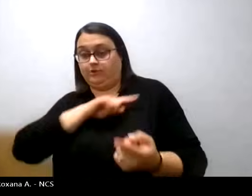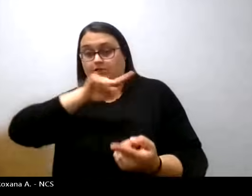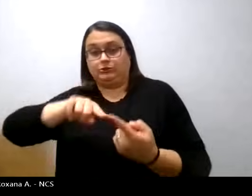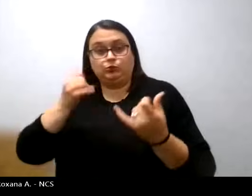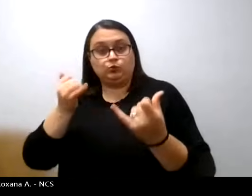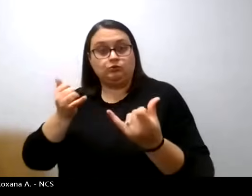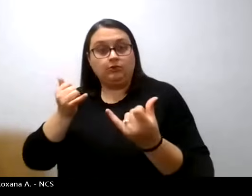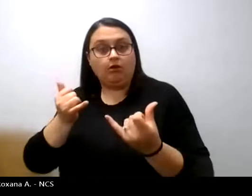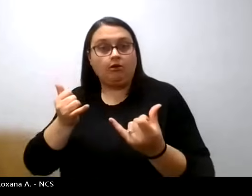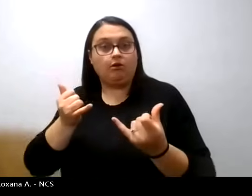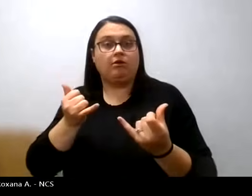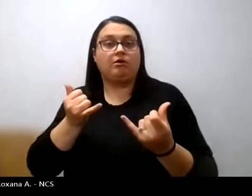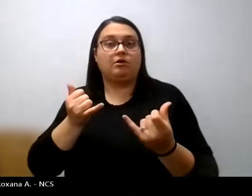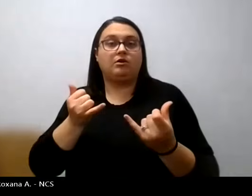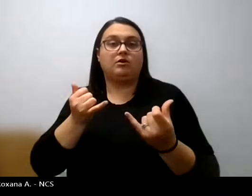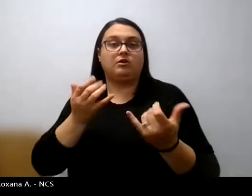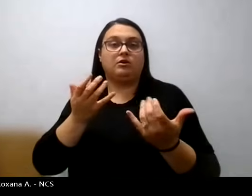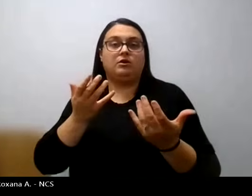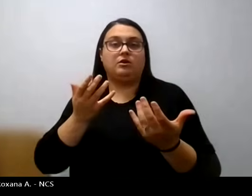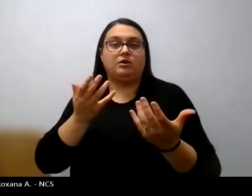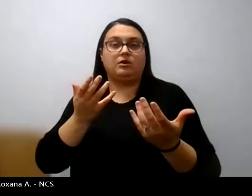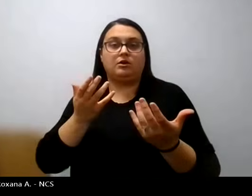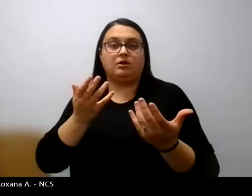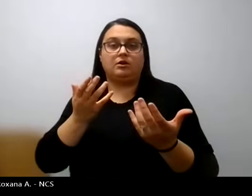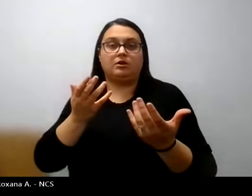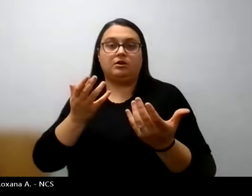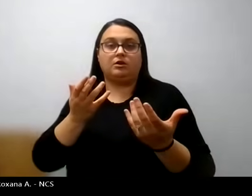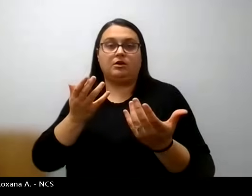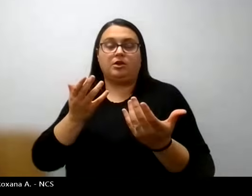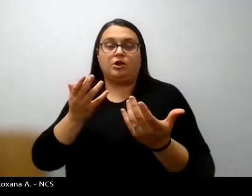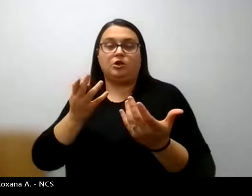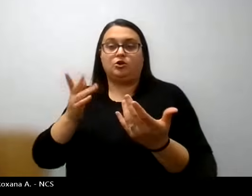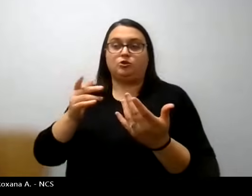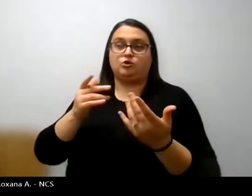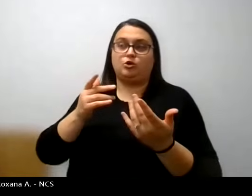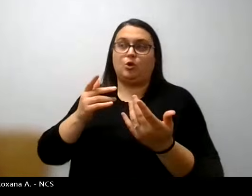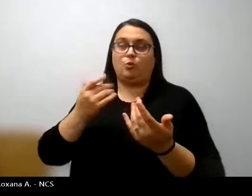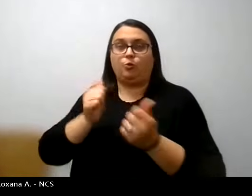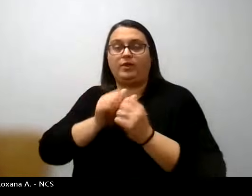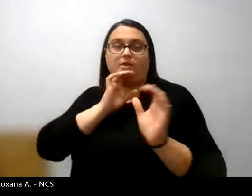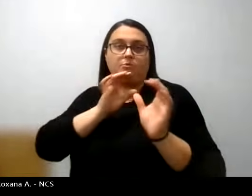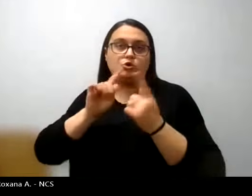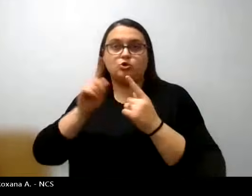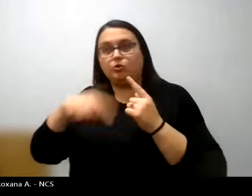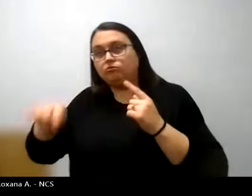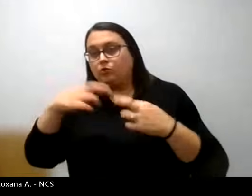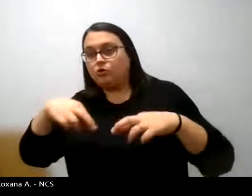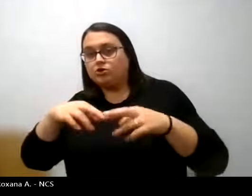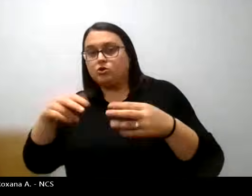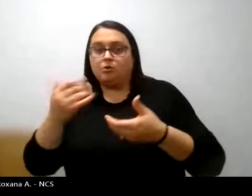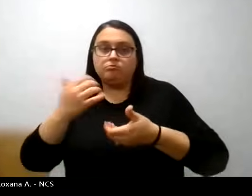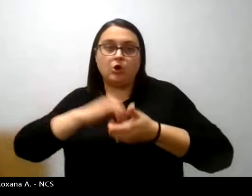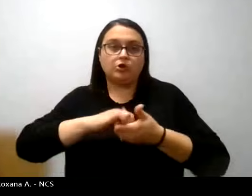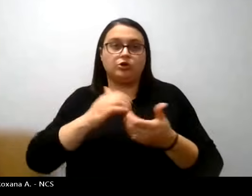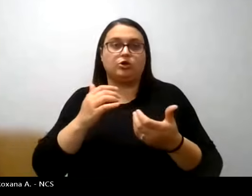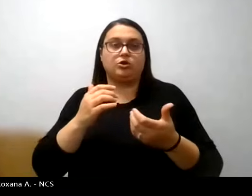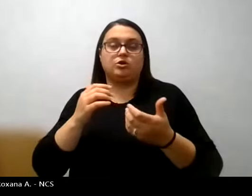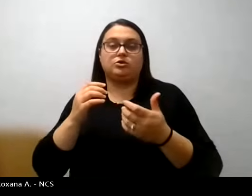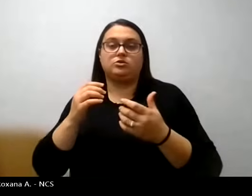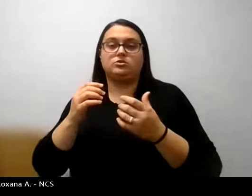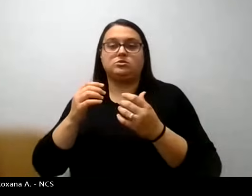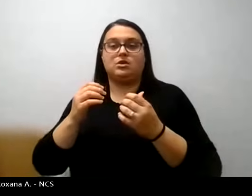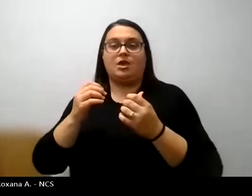terms of our rapidity in communicating to regional partners and getting information out to the public. And